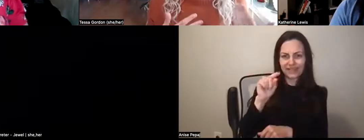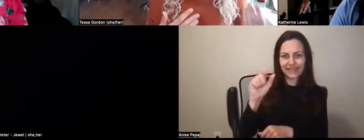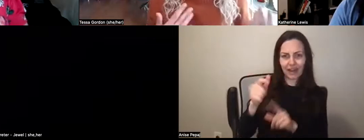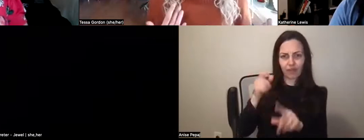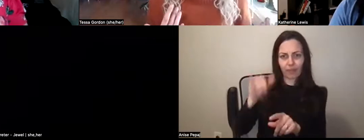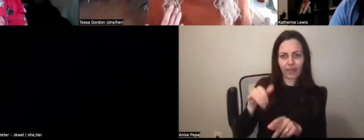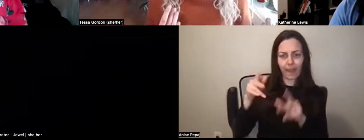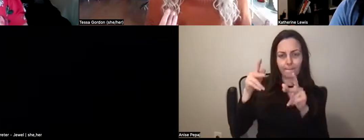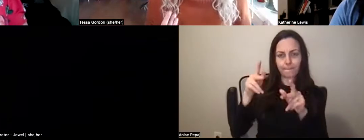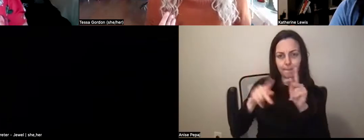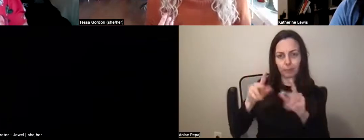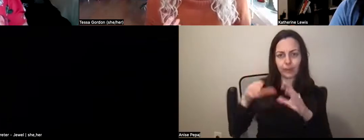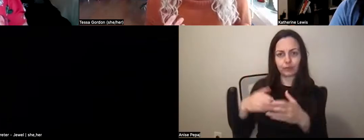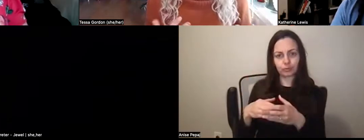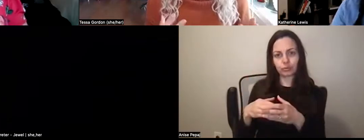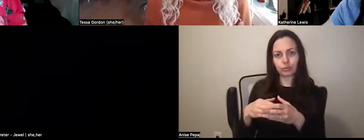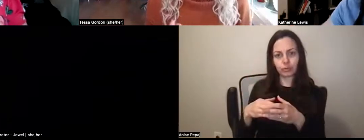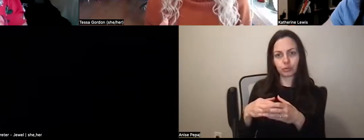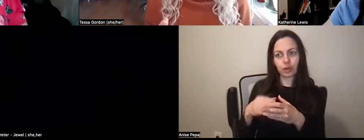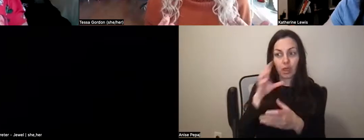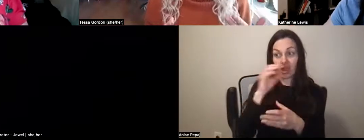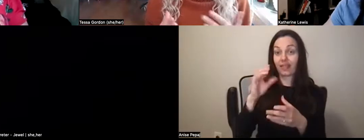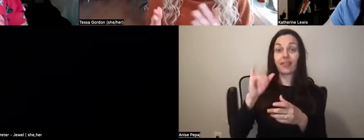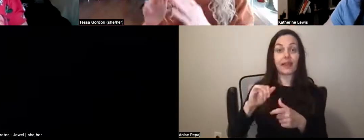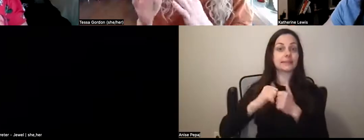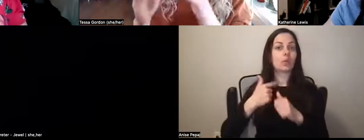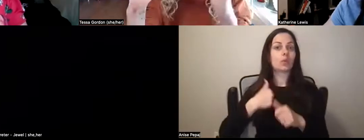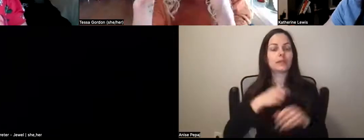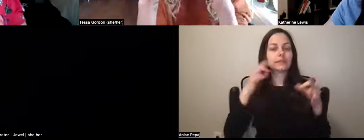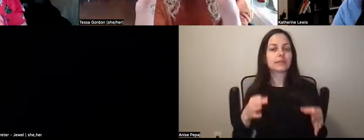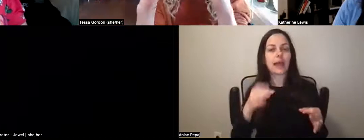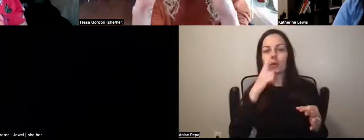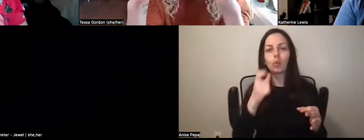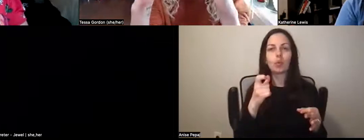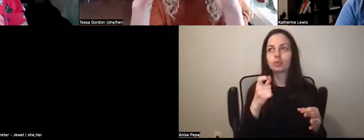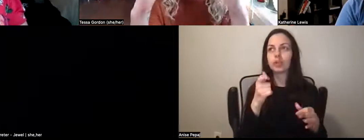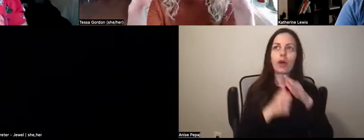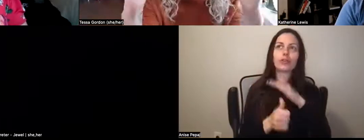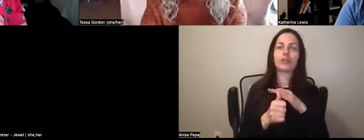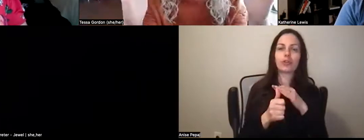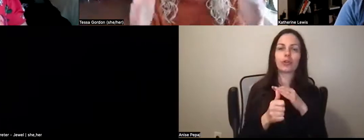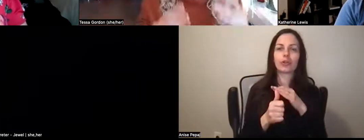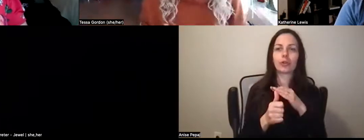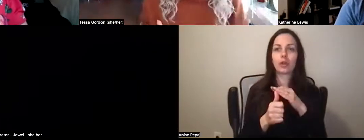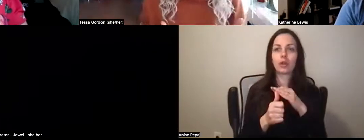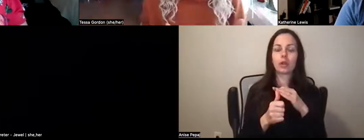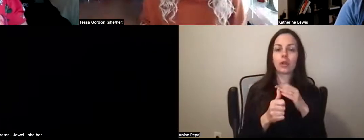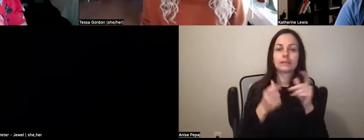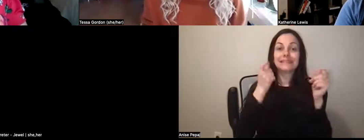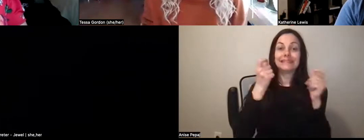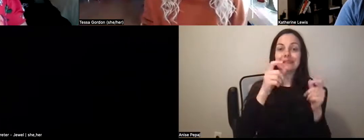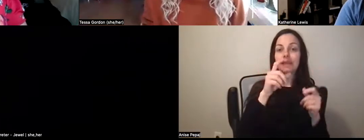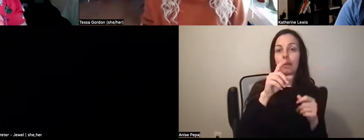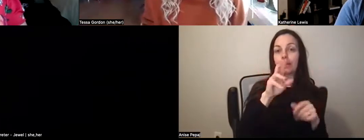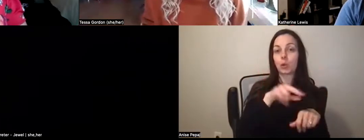as how we decide, you know, who falls within these basic dominant norms. Well, maybe